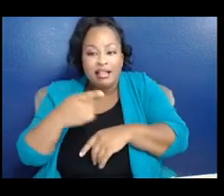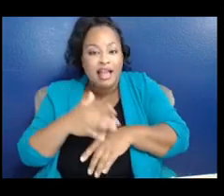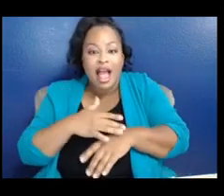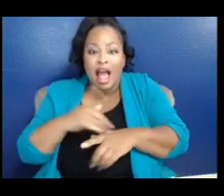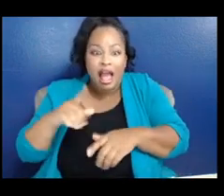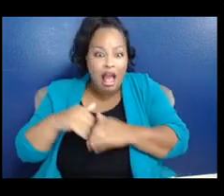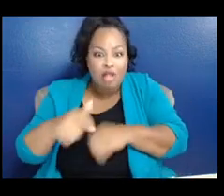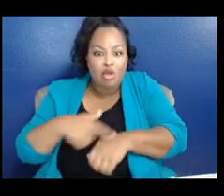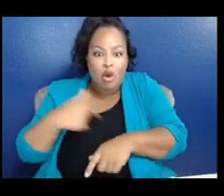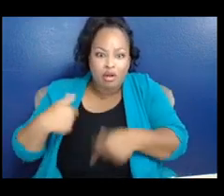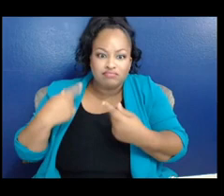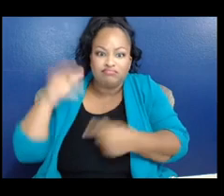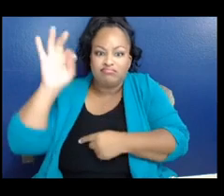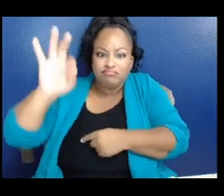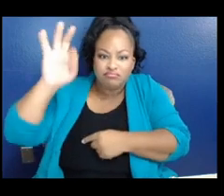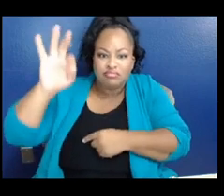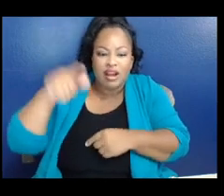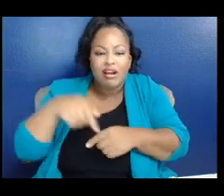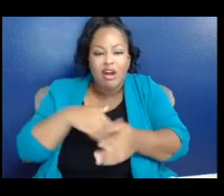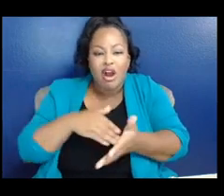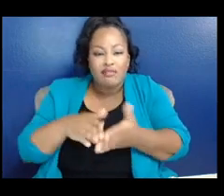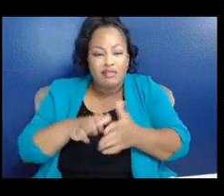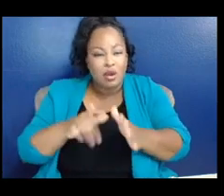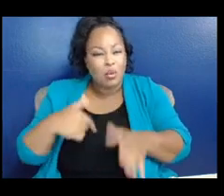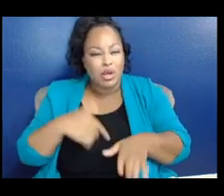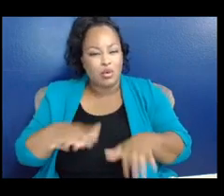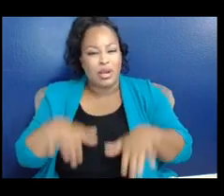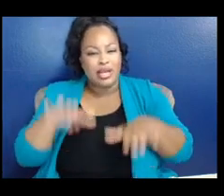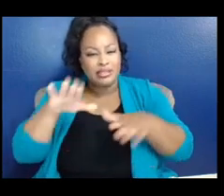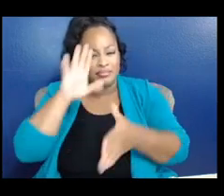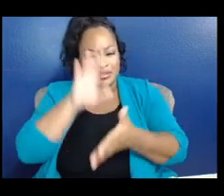You know, we're often raised to believe that